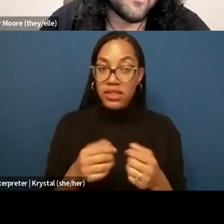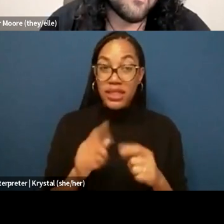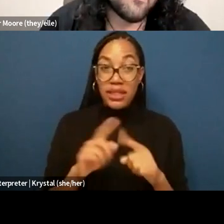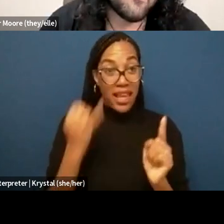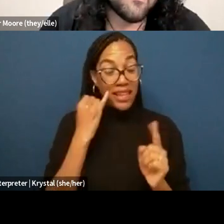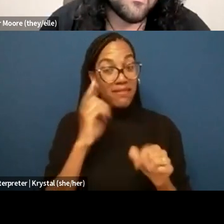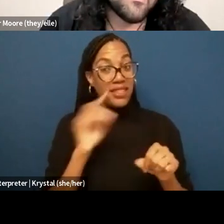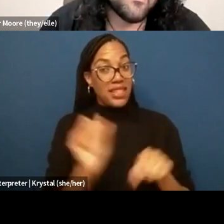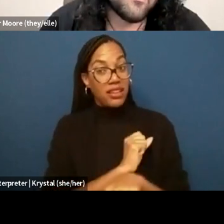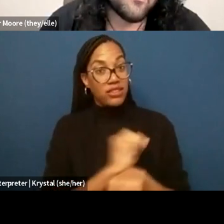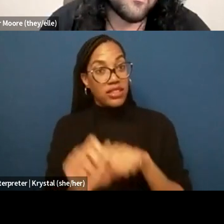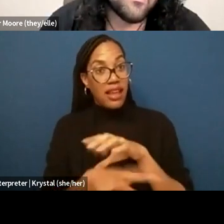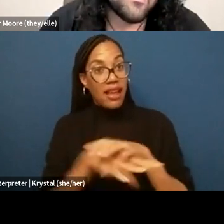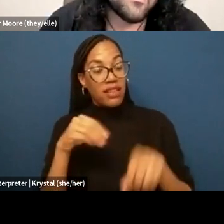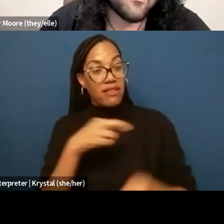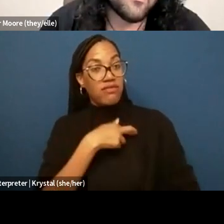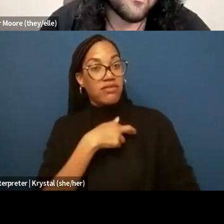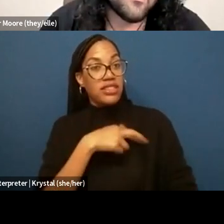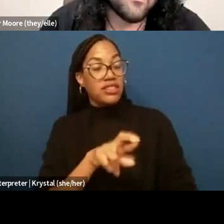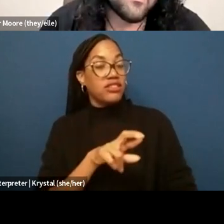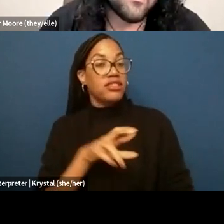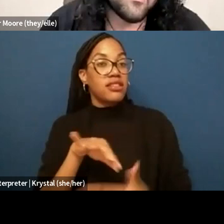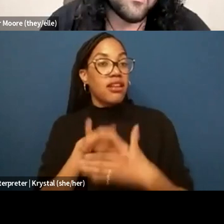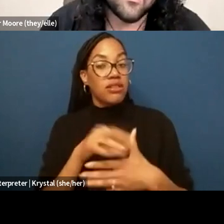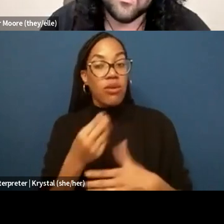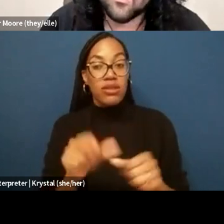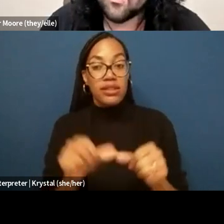of a religious context or a space.